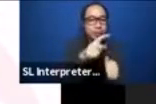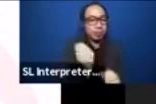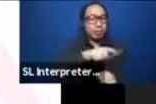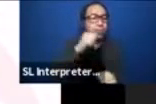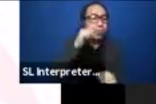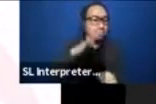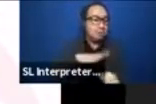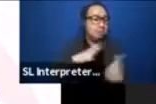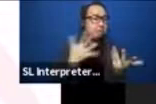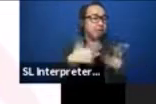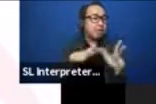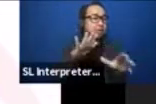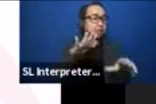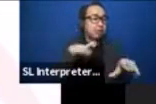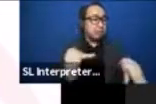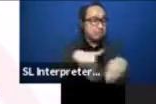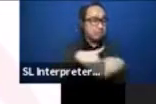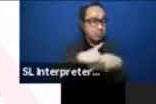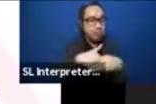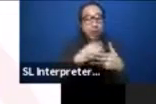marriage are facing with.